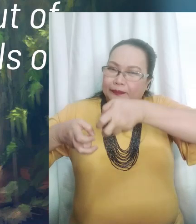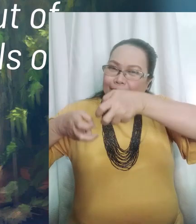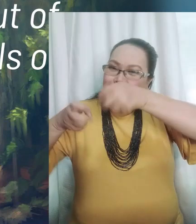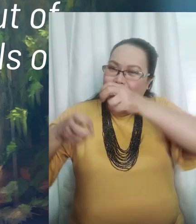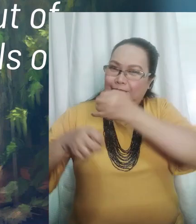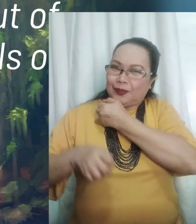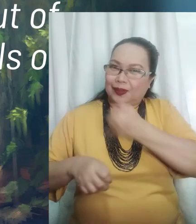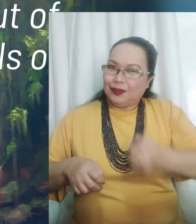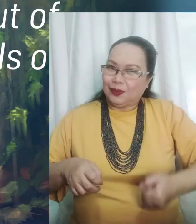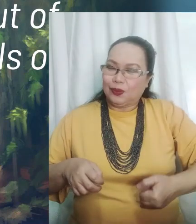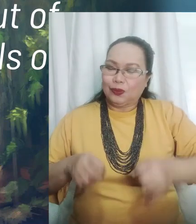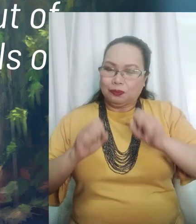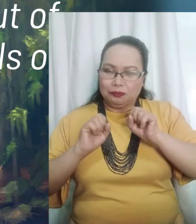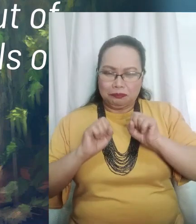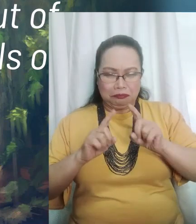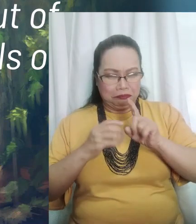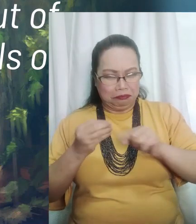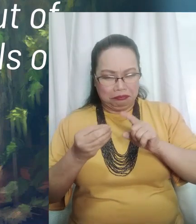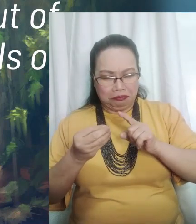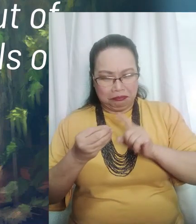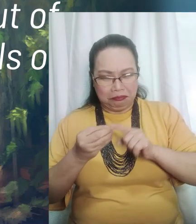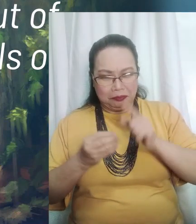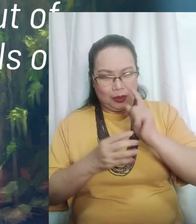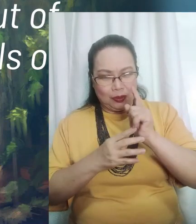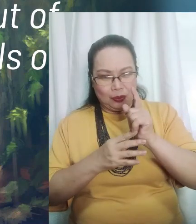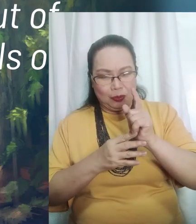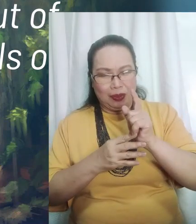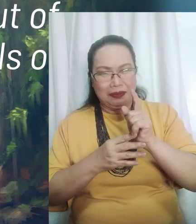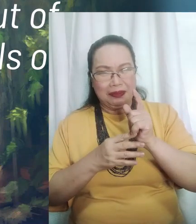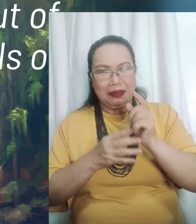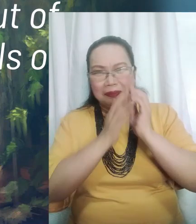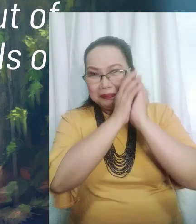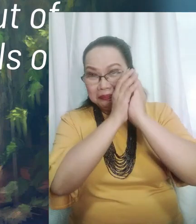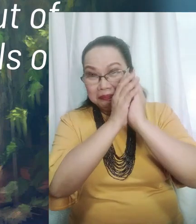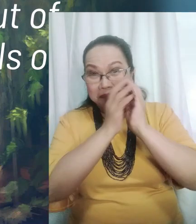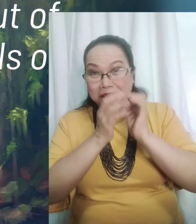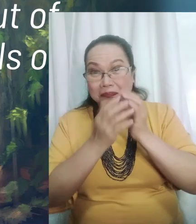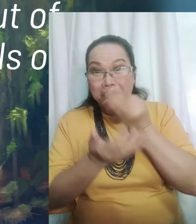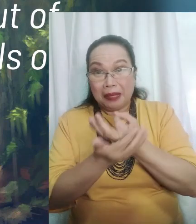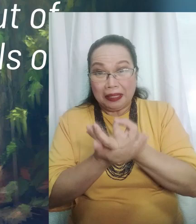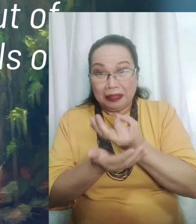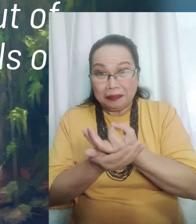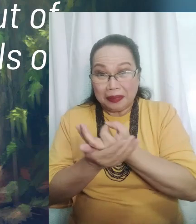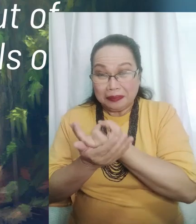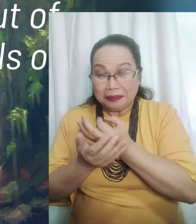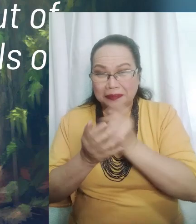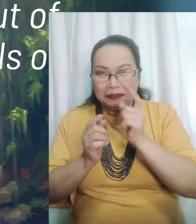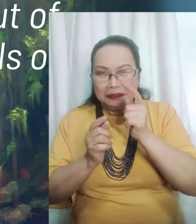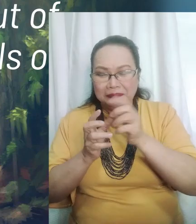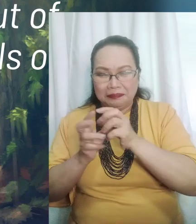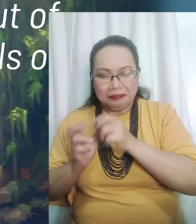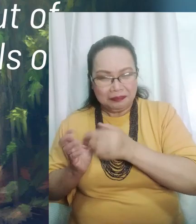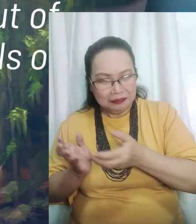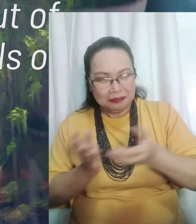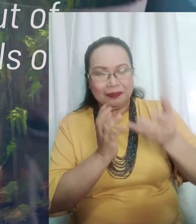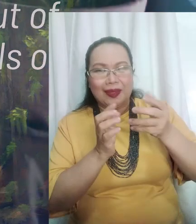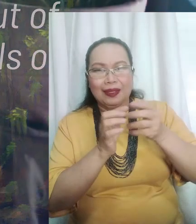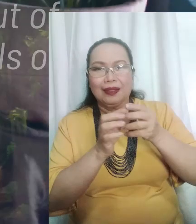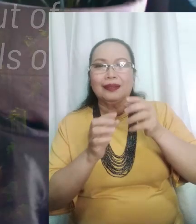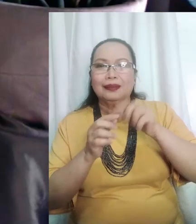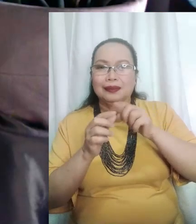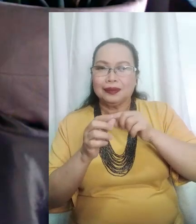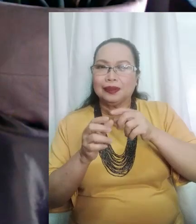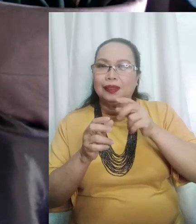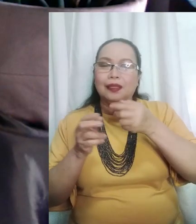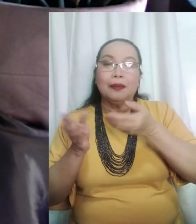cistern and sold him for 20 shekels of silver to the Ishmaelites, who took him to